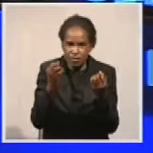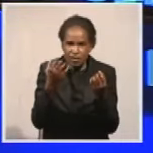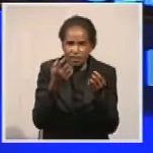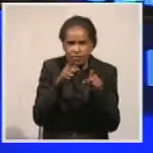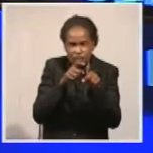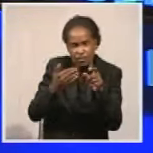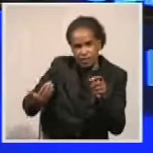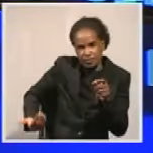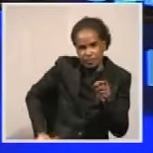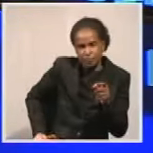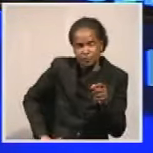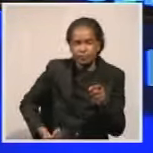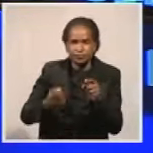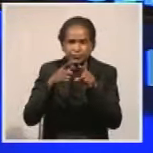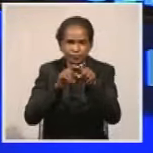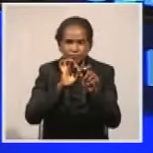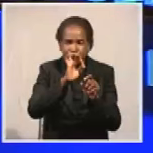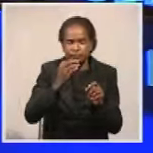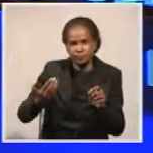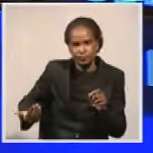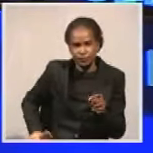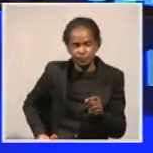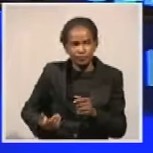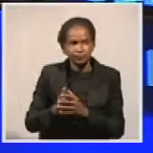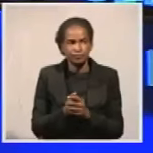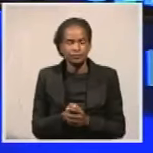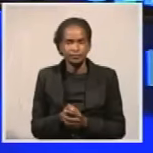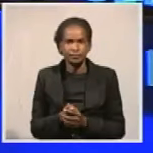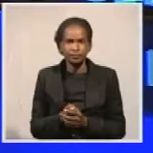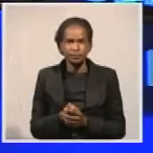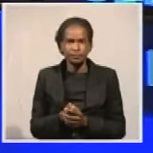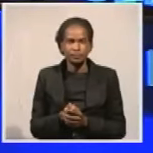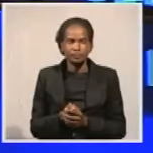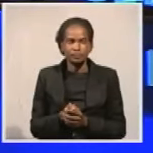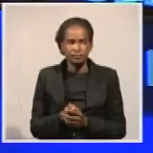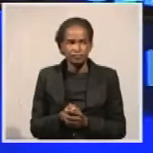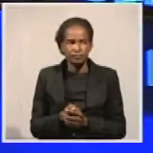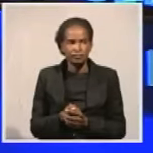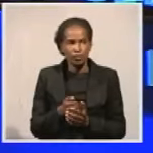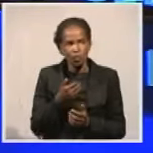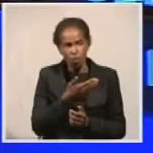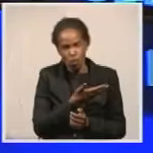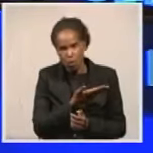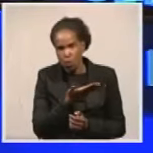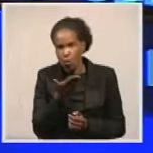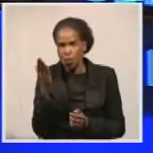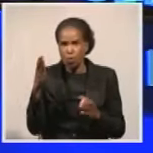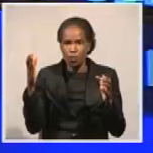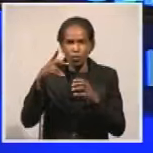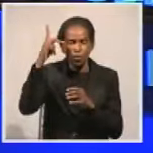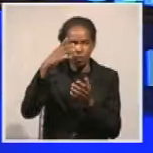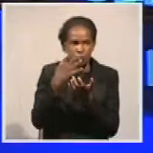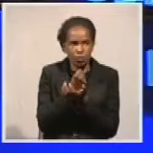seats in the Constituent Assembly. And therefore, all the parties that won